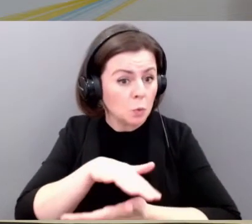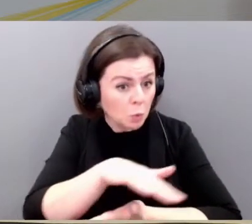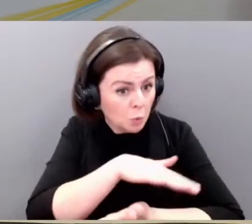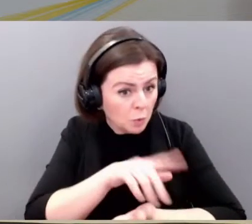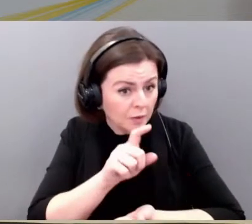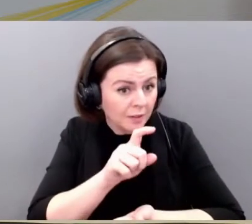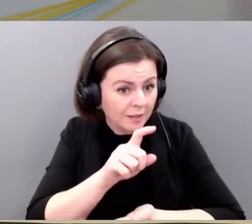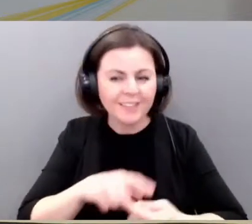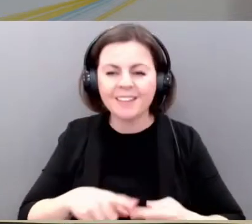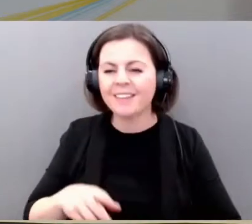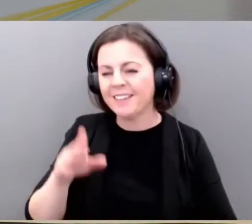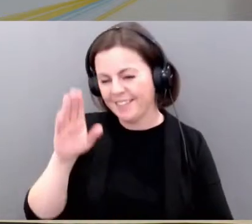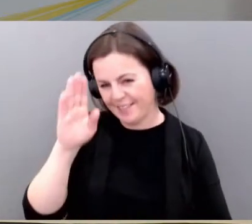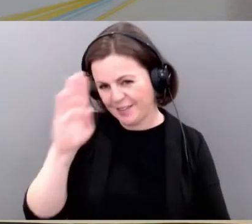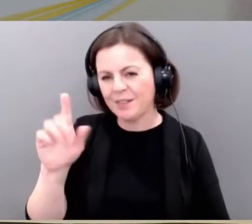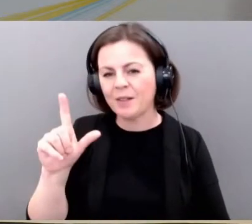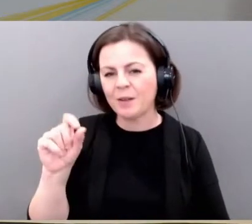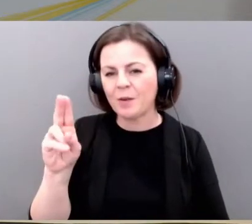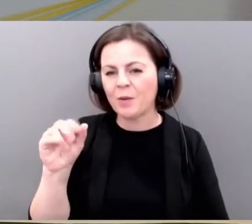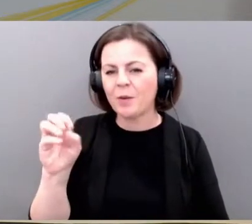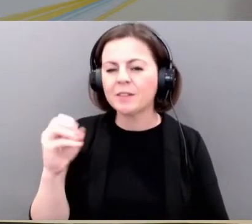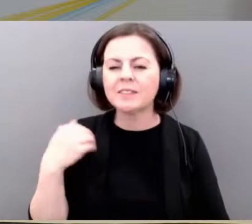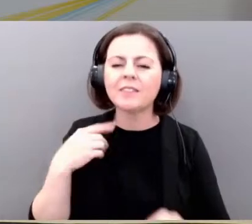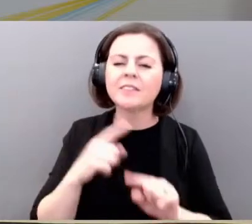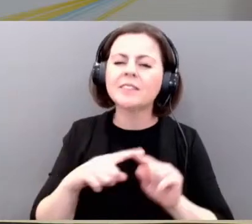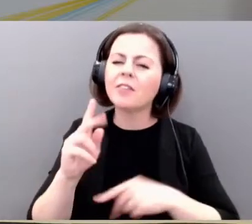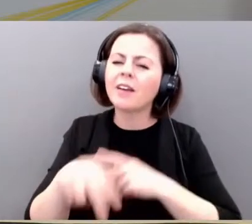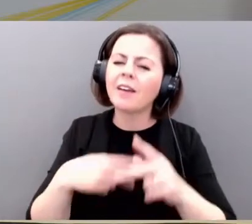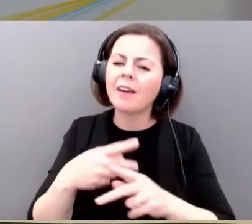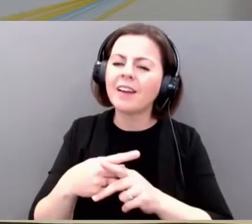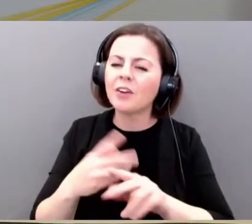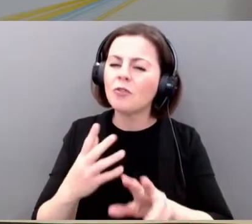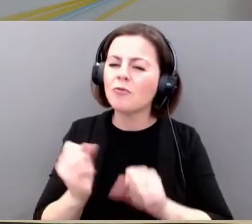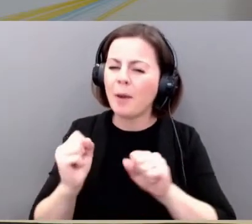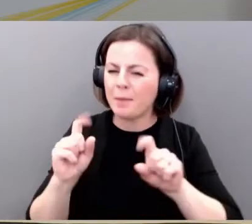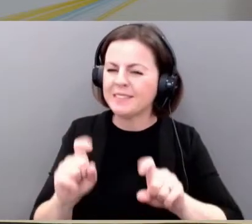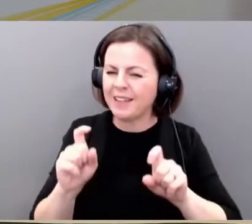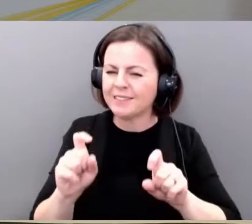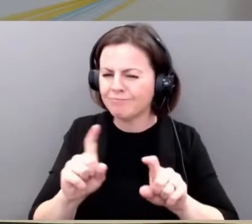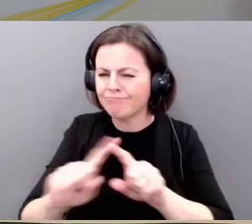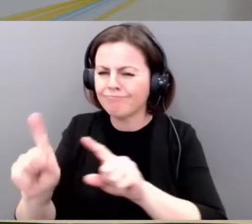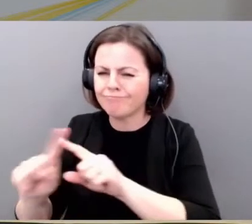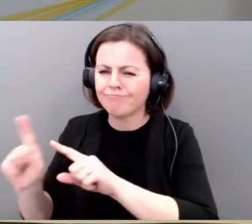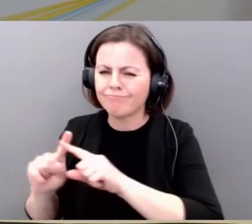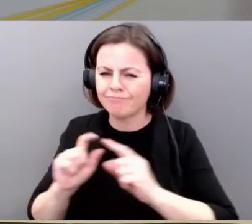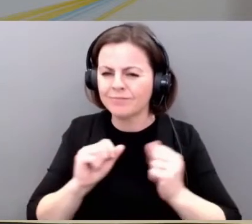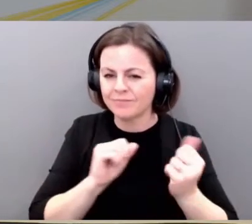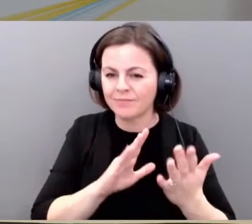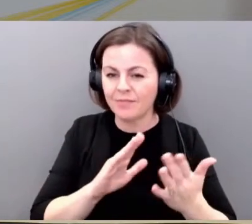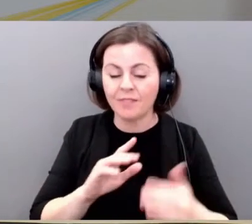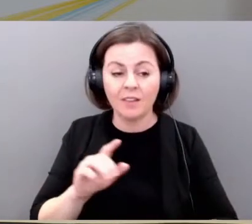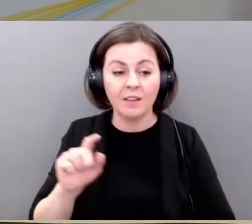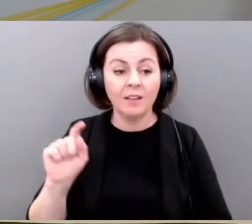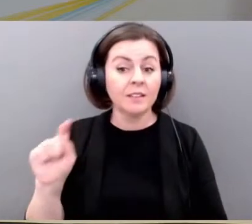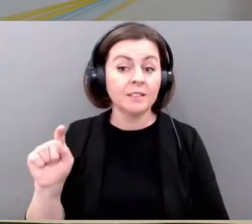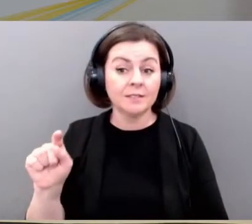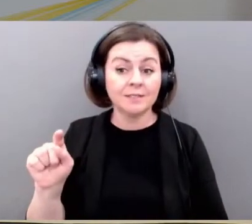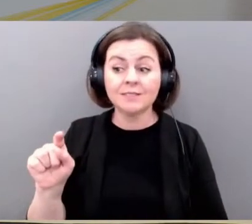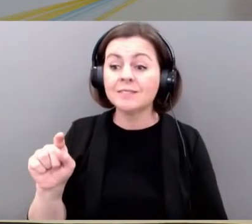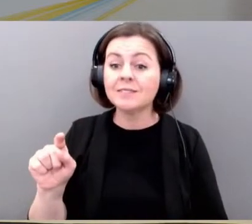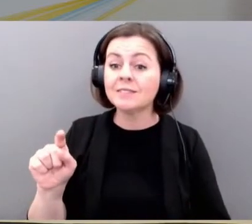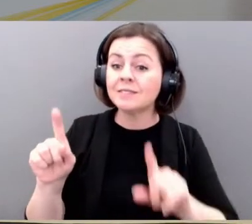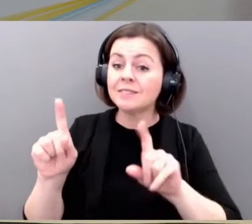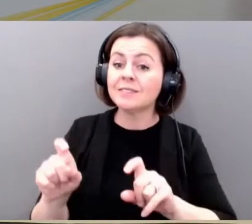is there's different types of rapid tests, and this is actually the tests that were